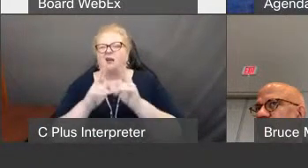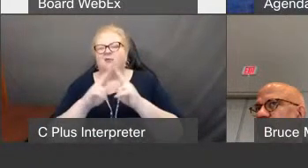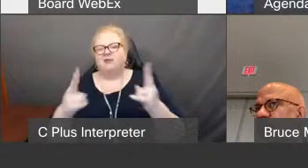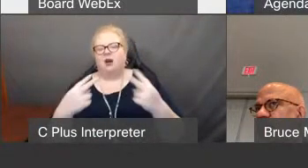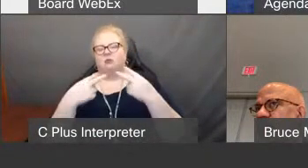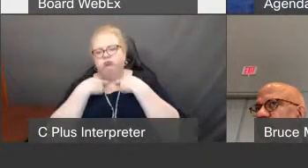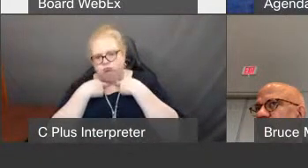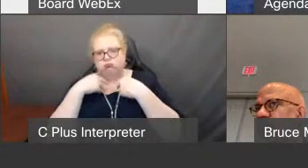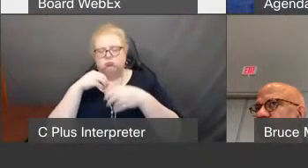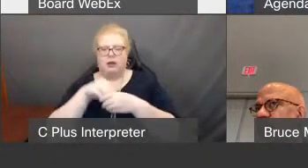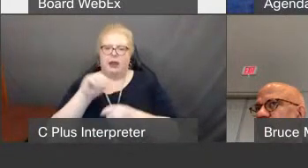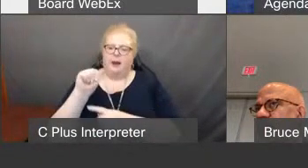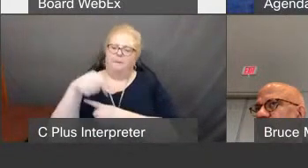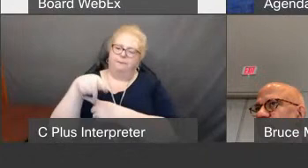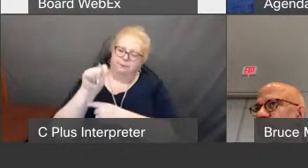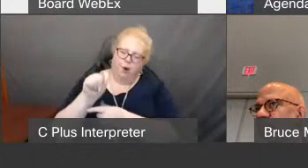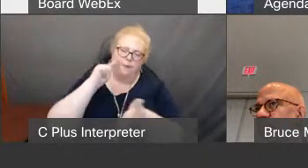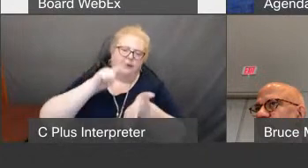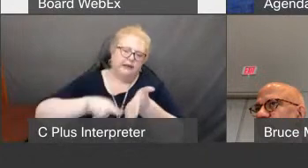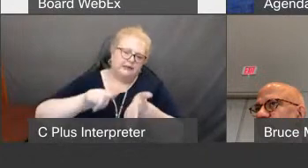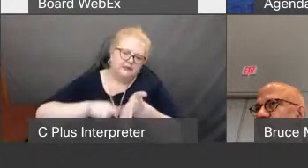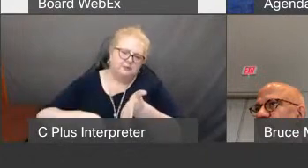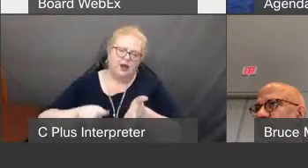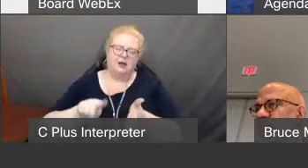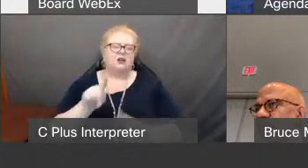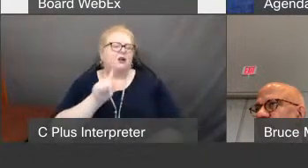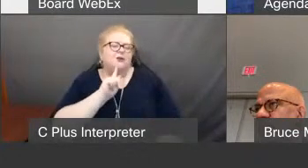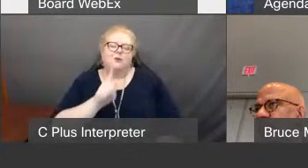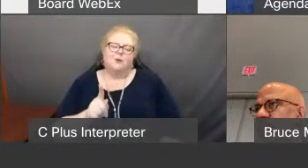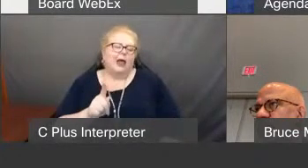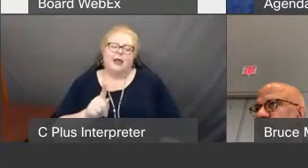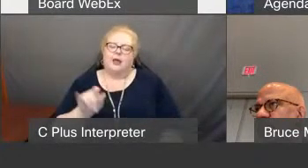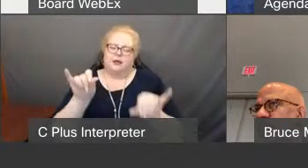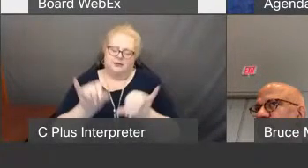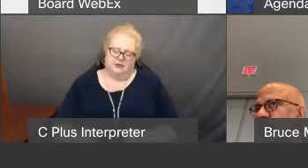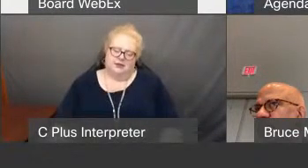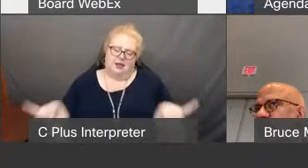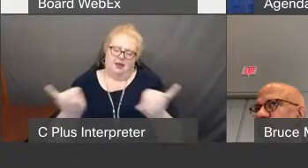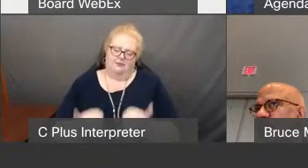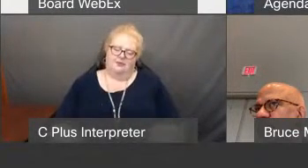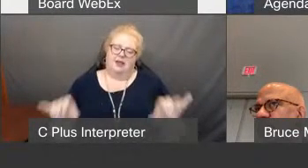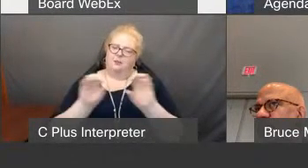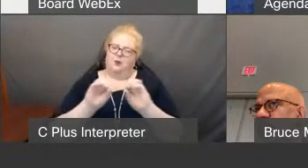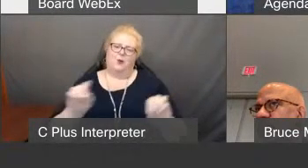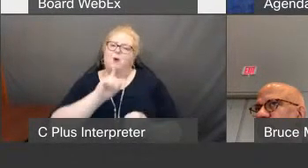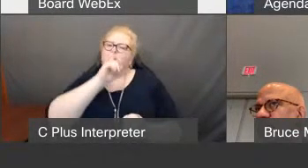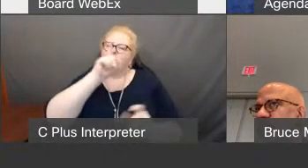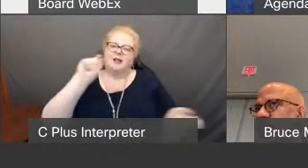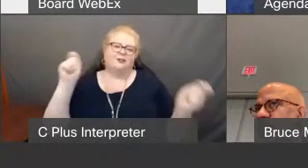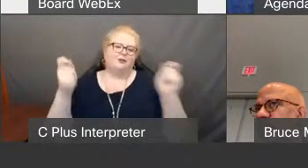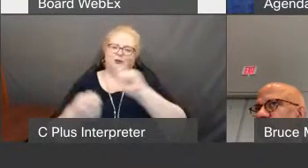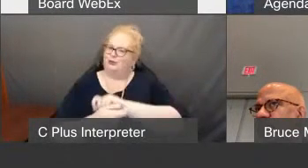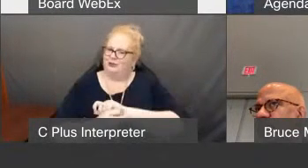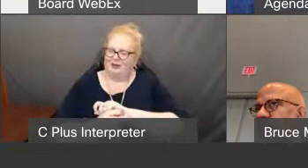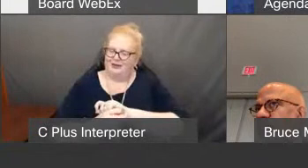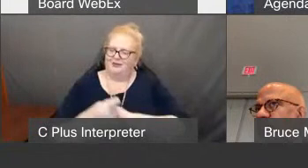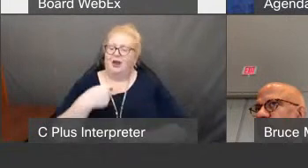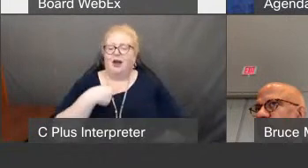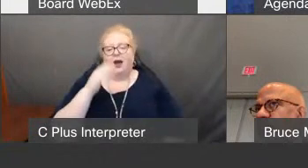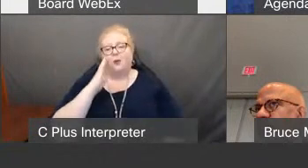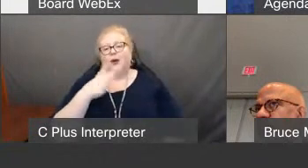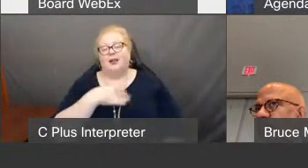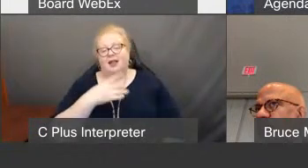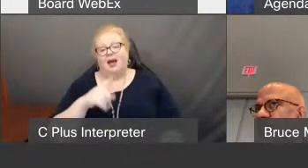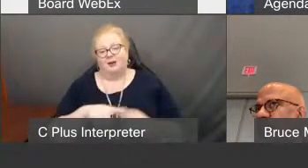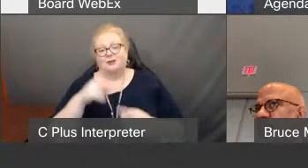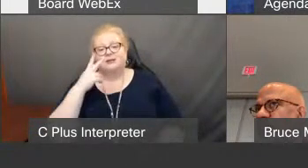inspections and never any real change. And I would like to see, if at all possible, going back